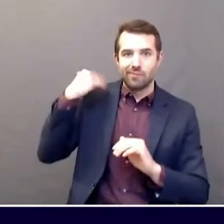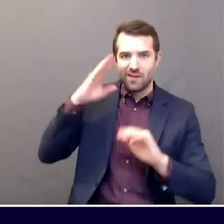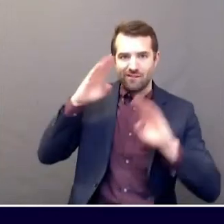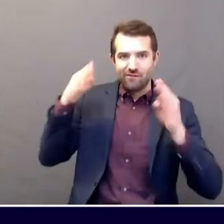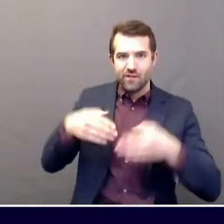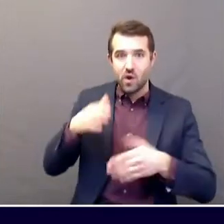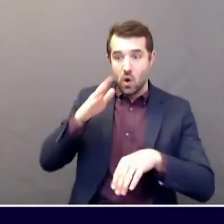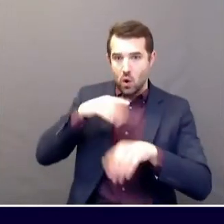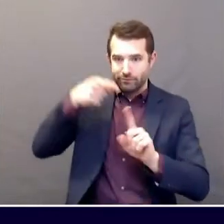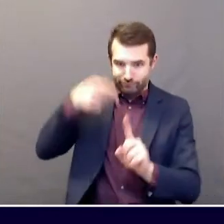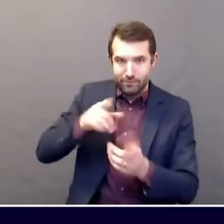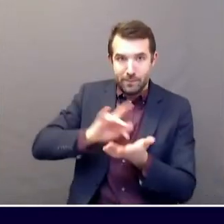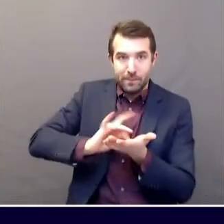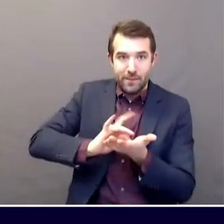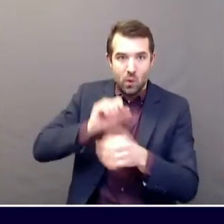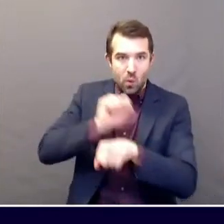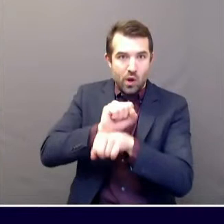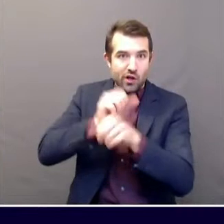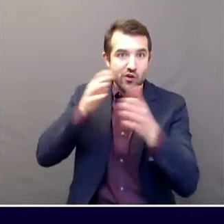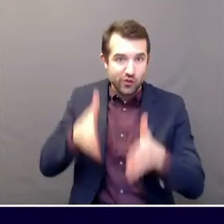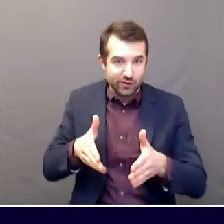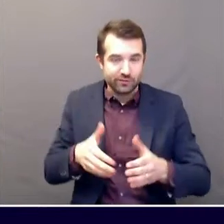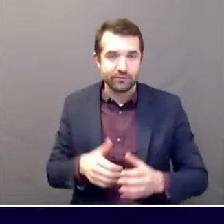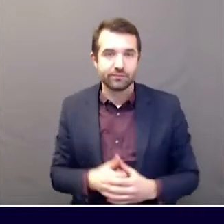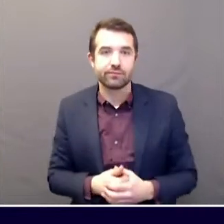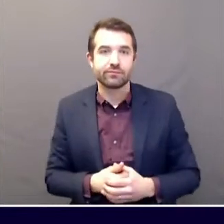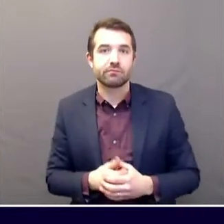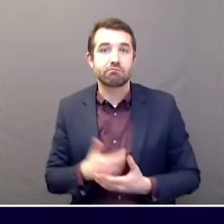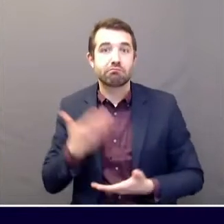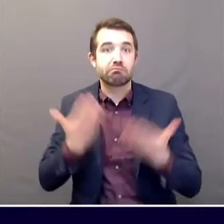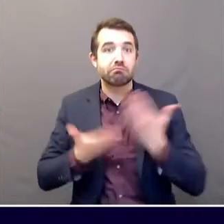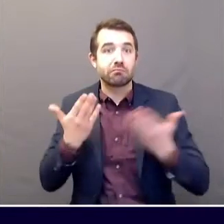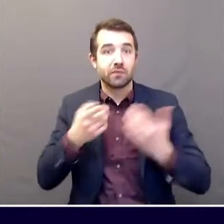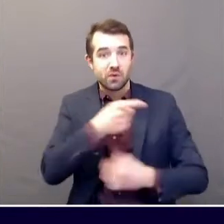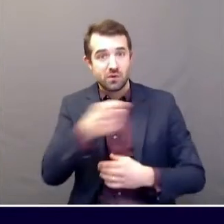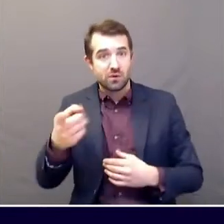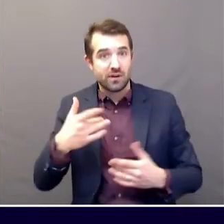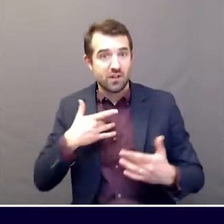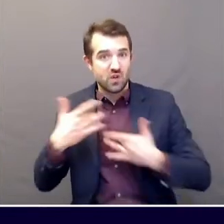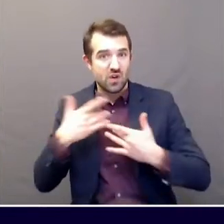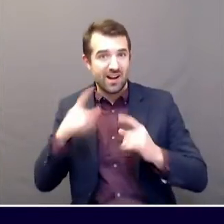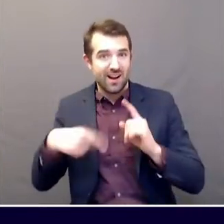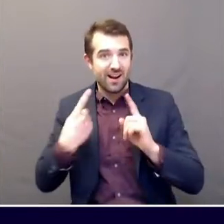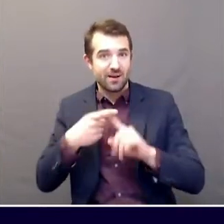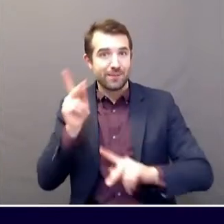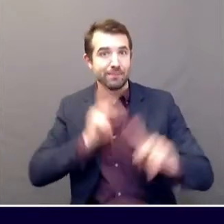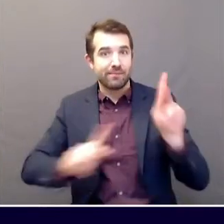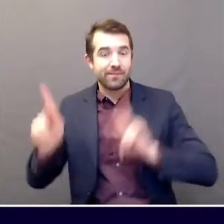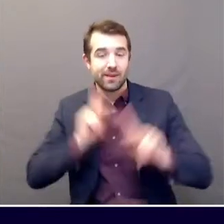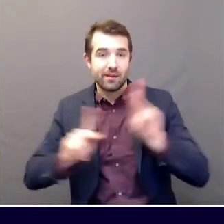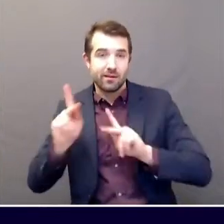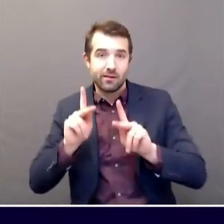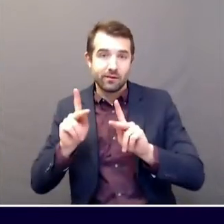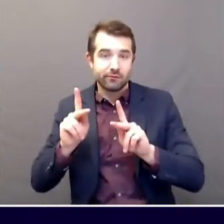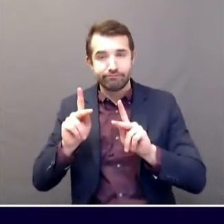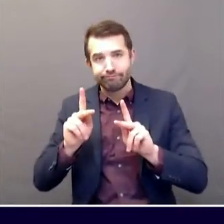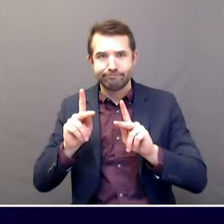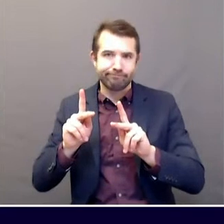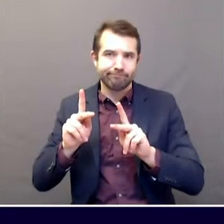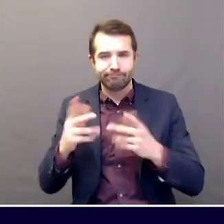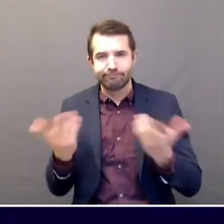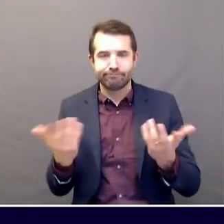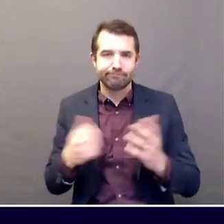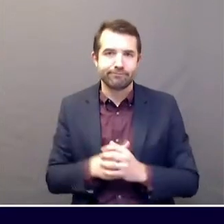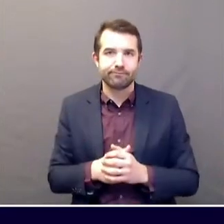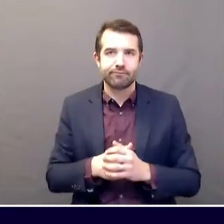for you that there may be vulnerable people that we're missing, and that there may be equity concerns with prioritizing those